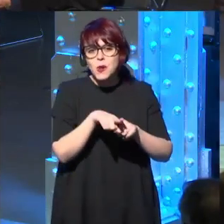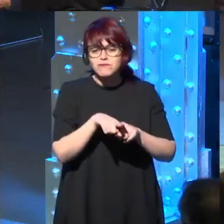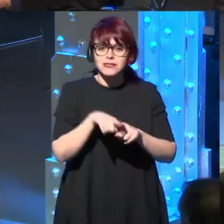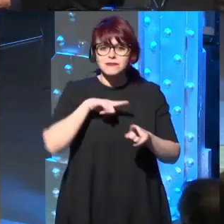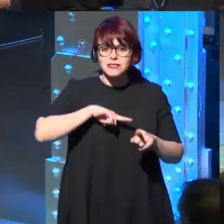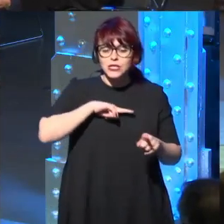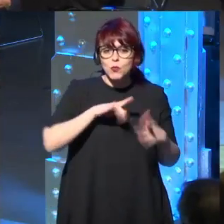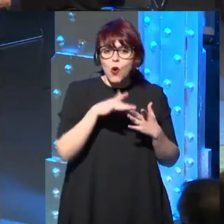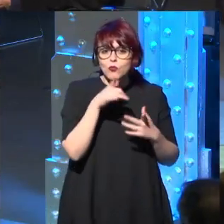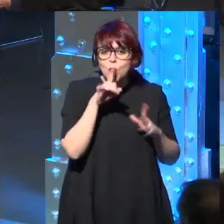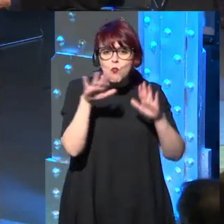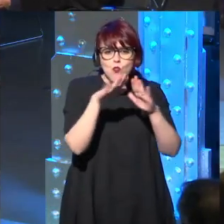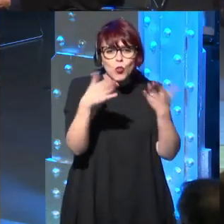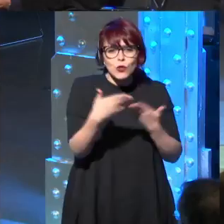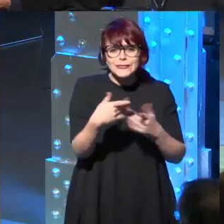was